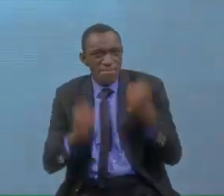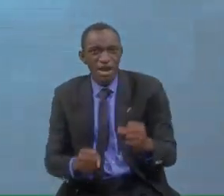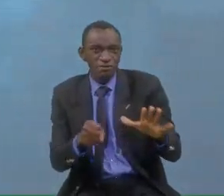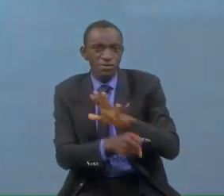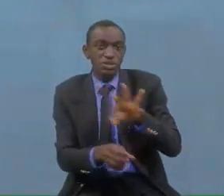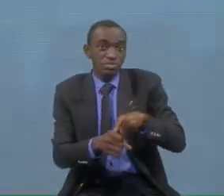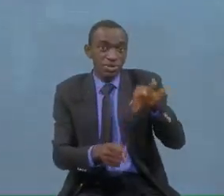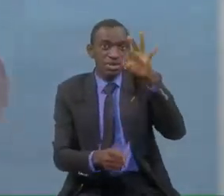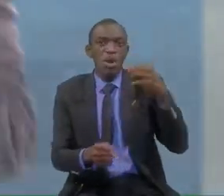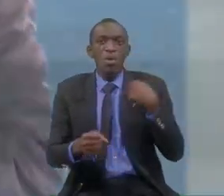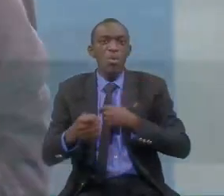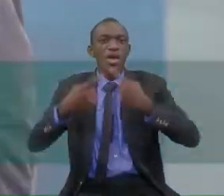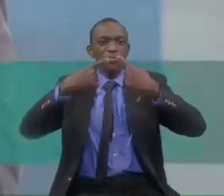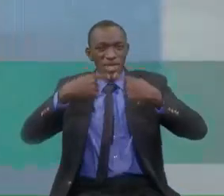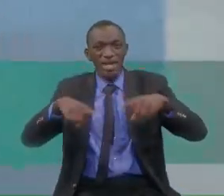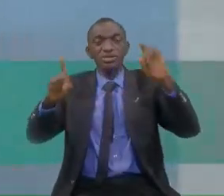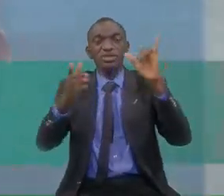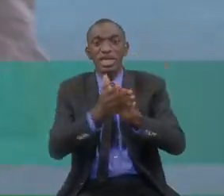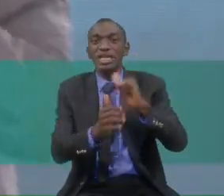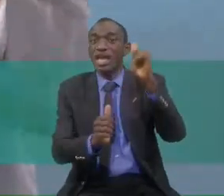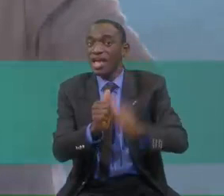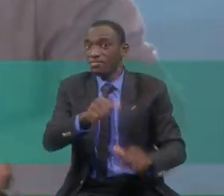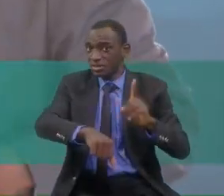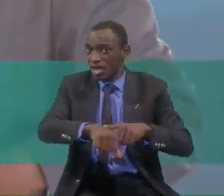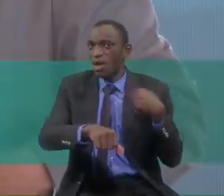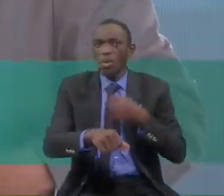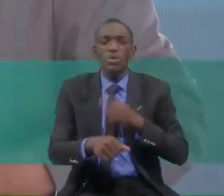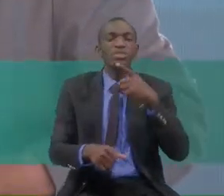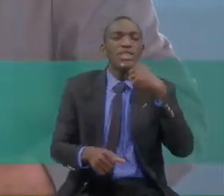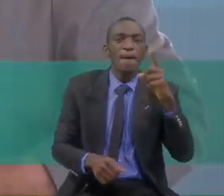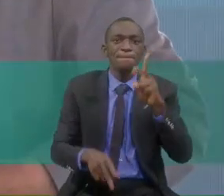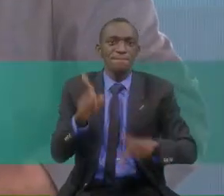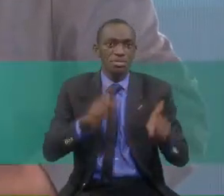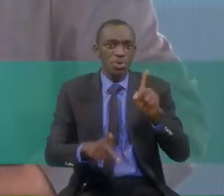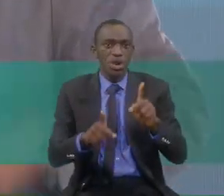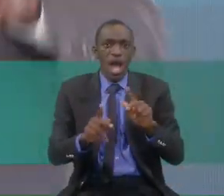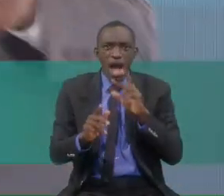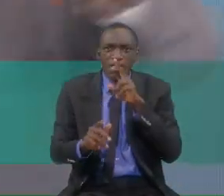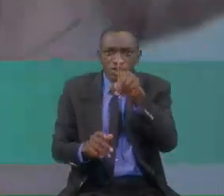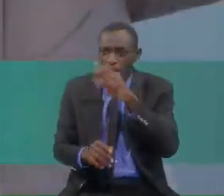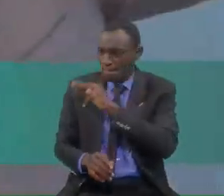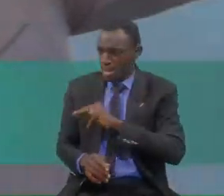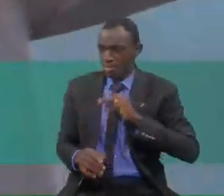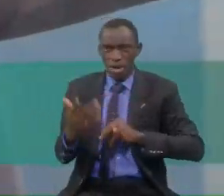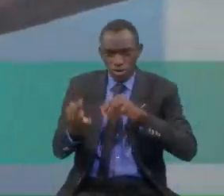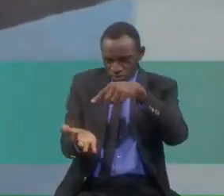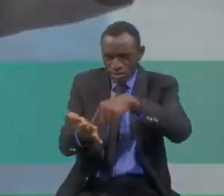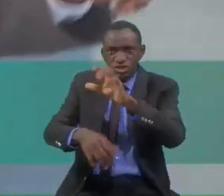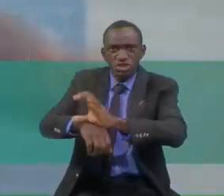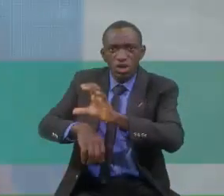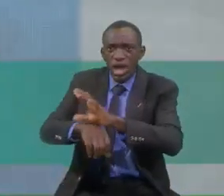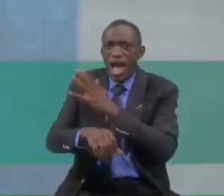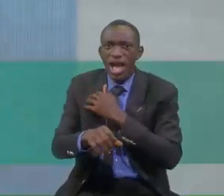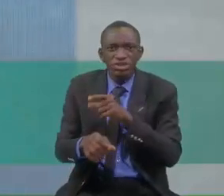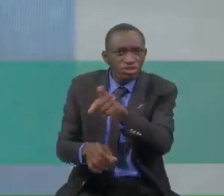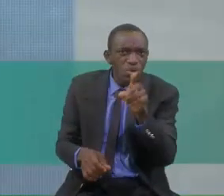every time, and when we tell the people, are you a member of this church? Are you a part of the